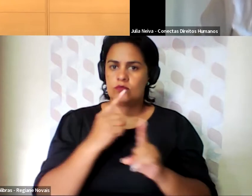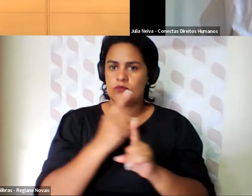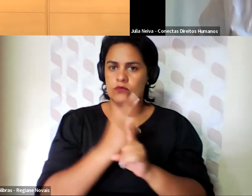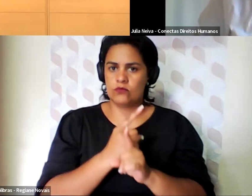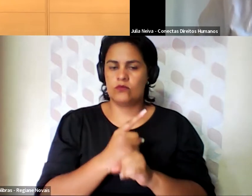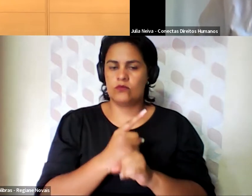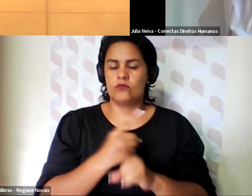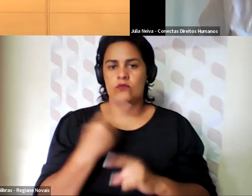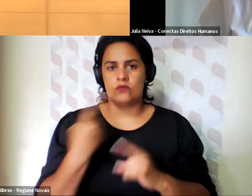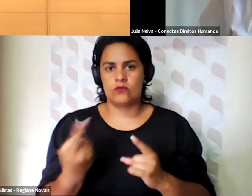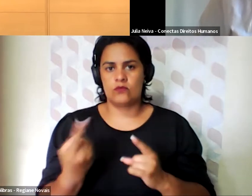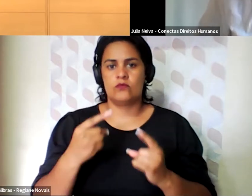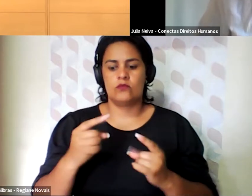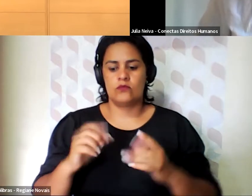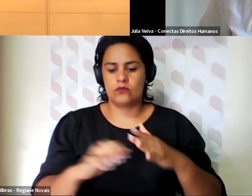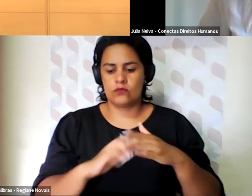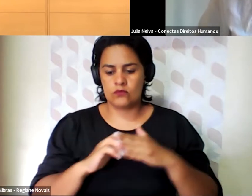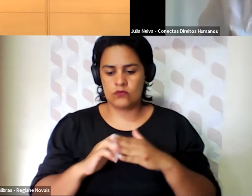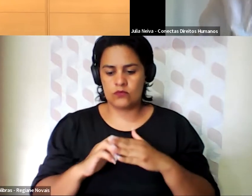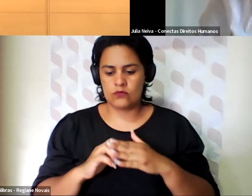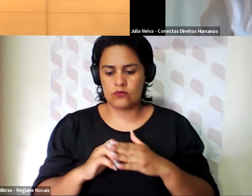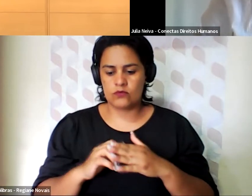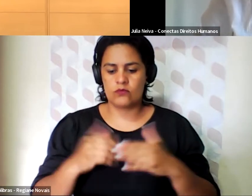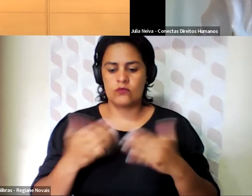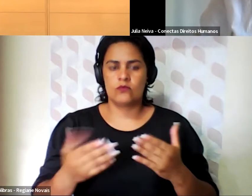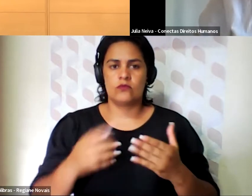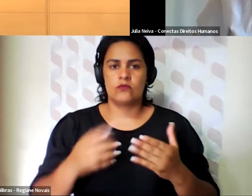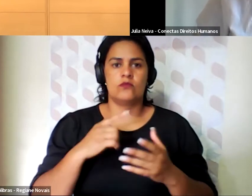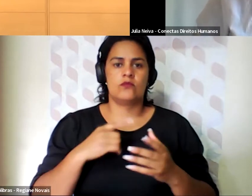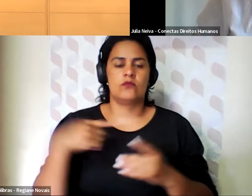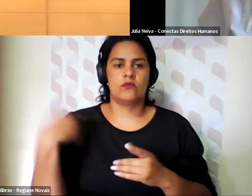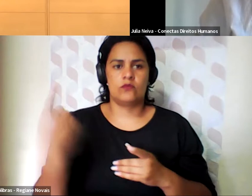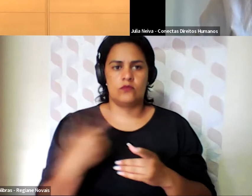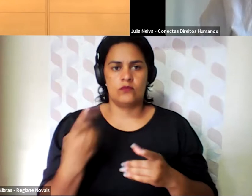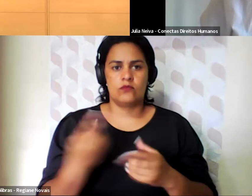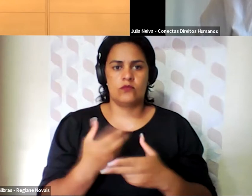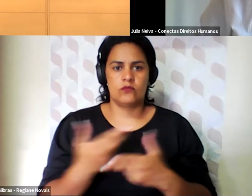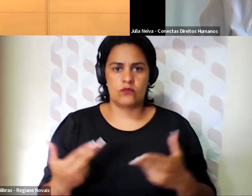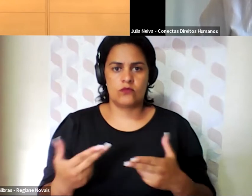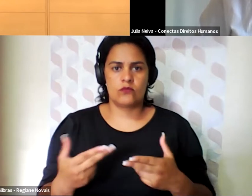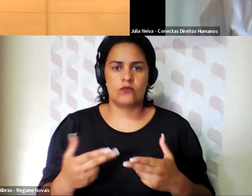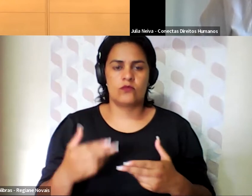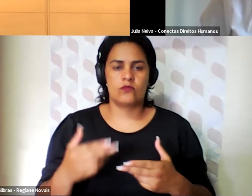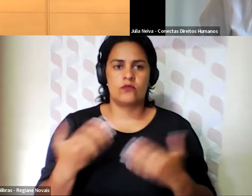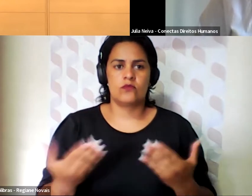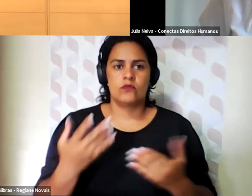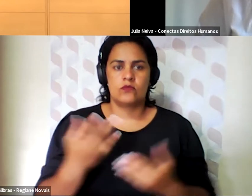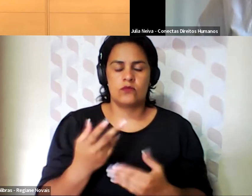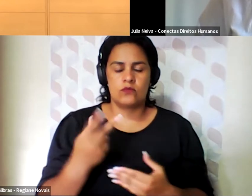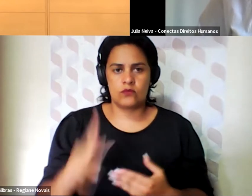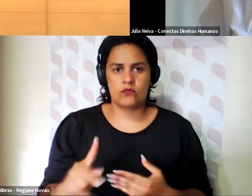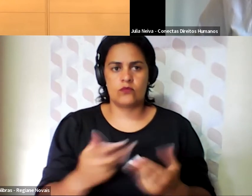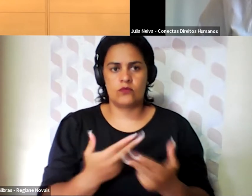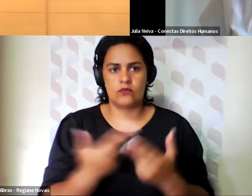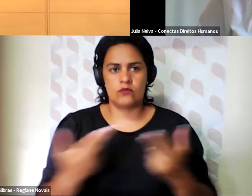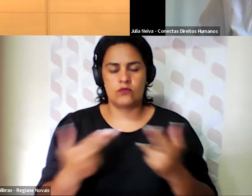the company installed in Brazil. So because they are the same company, they may practice a price which is not a real price.